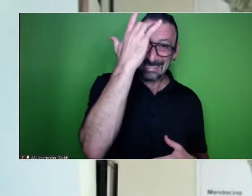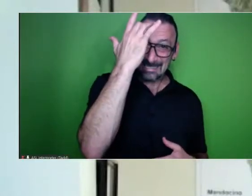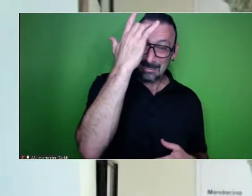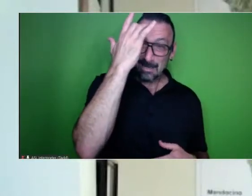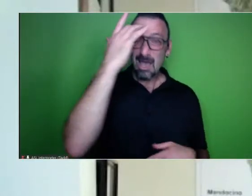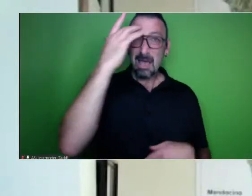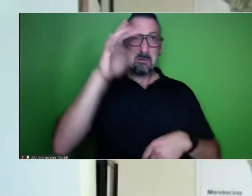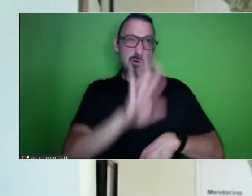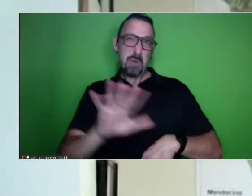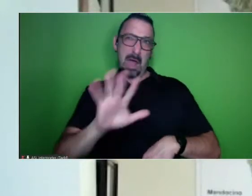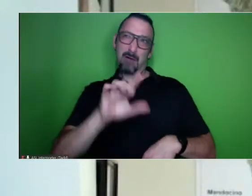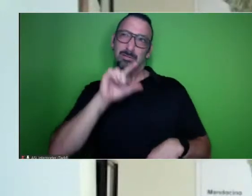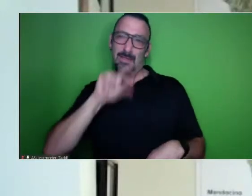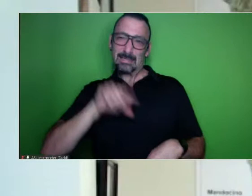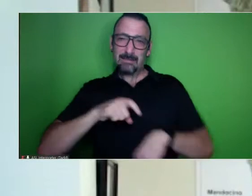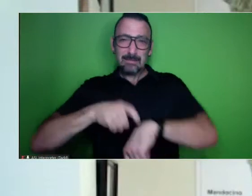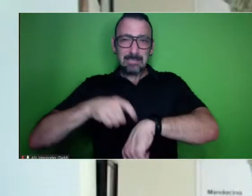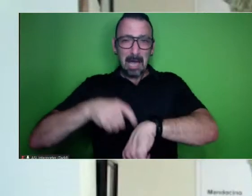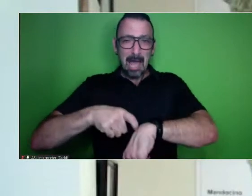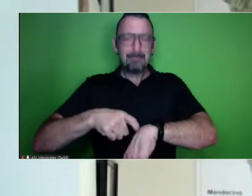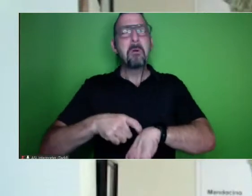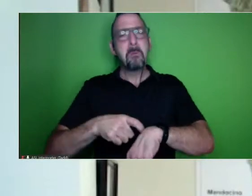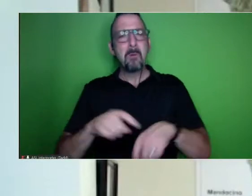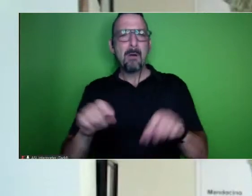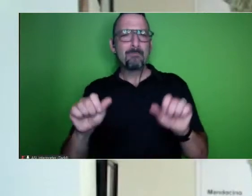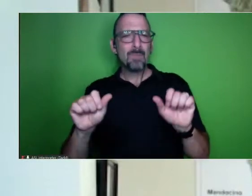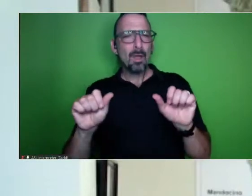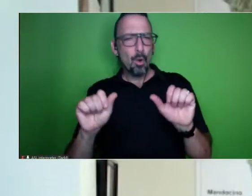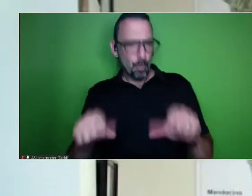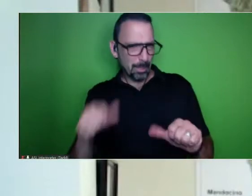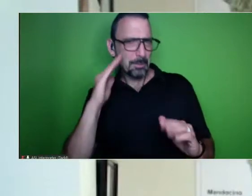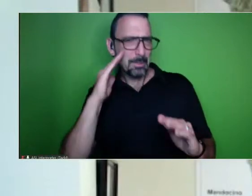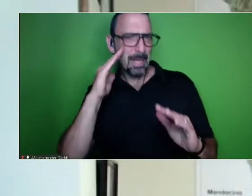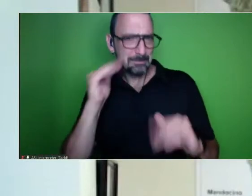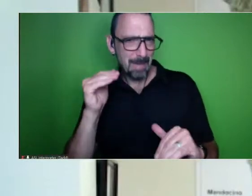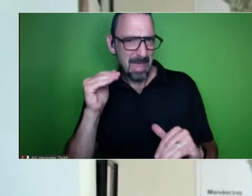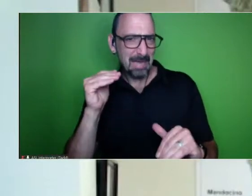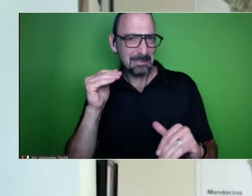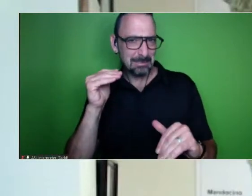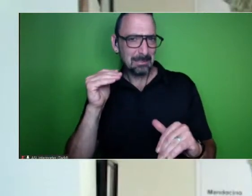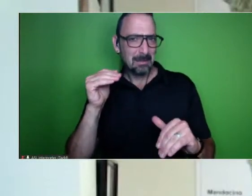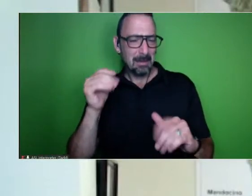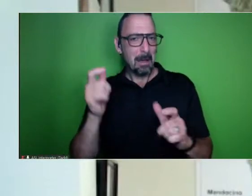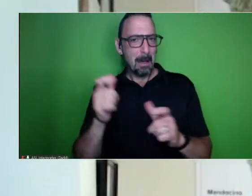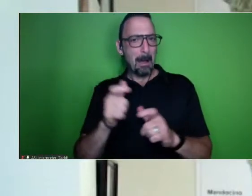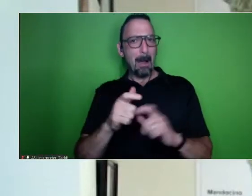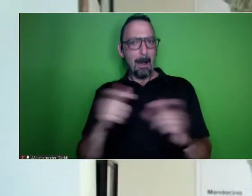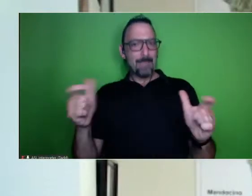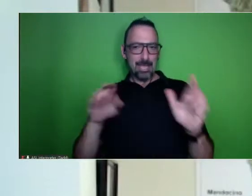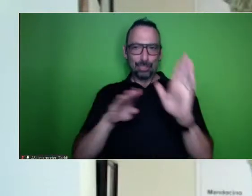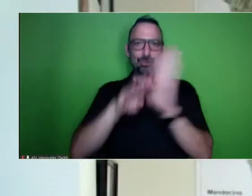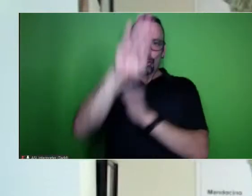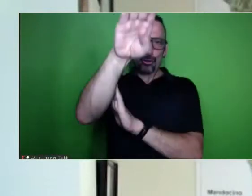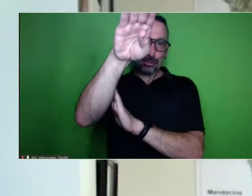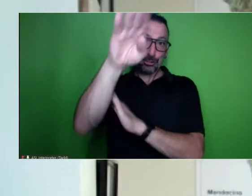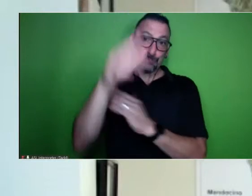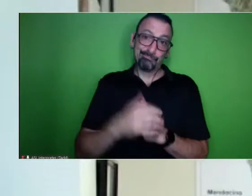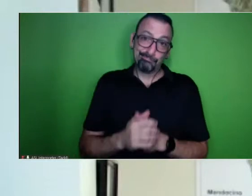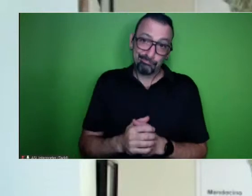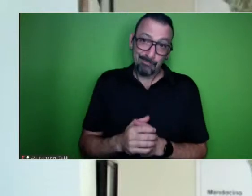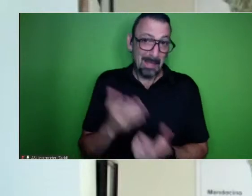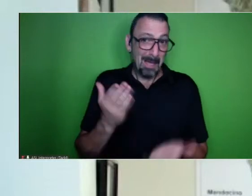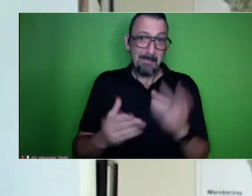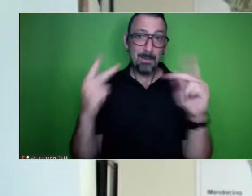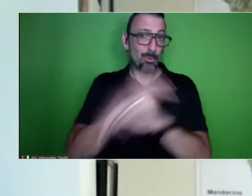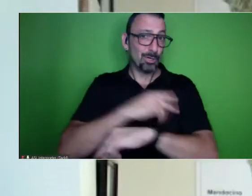hit Thanksgiving, we can expect a significant surge that may be more than we